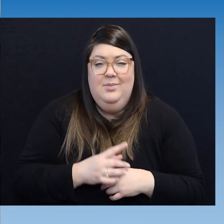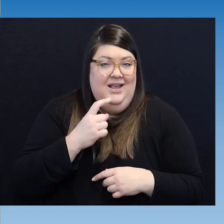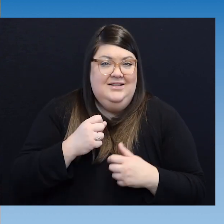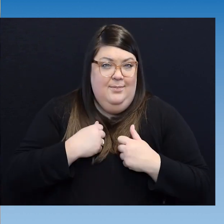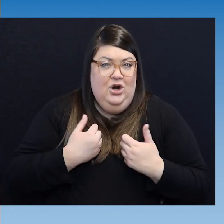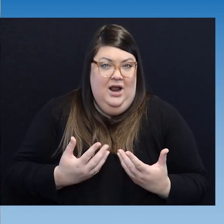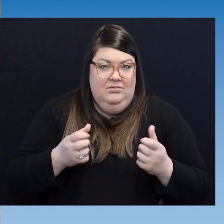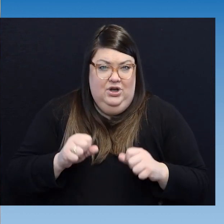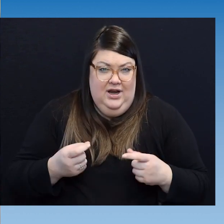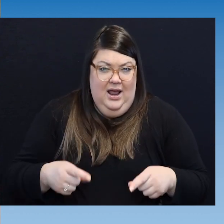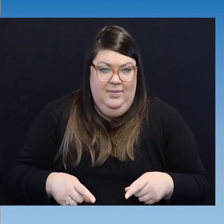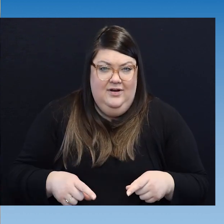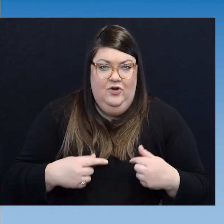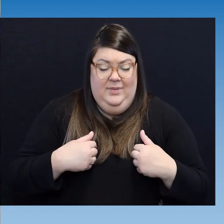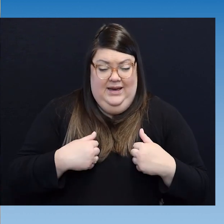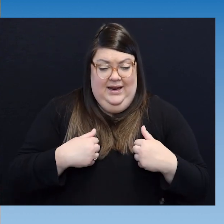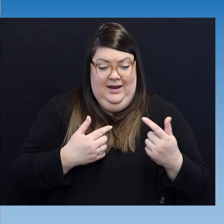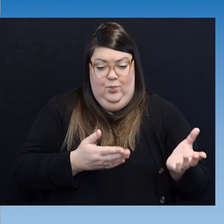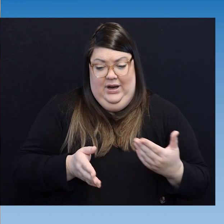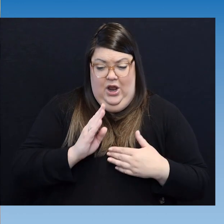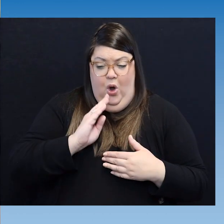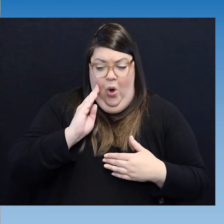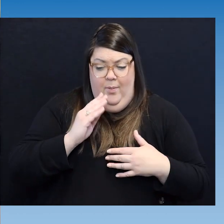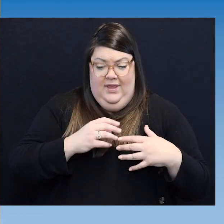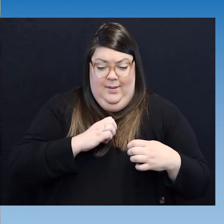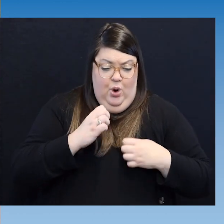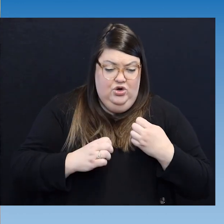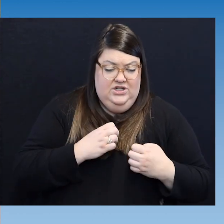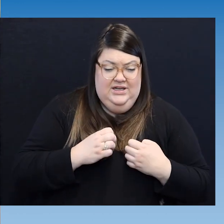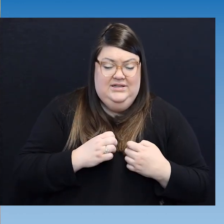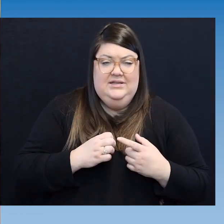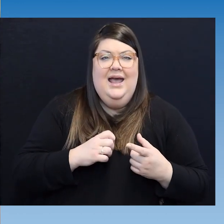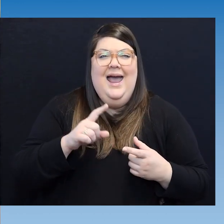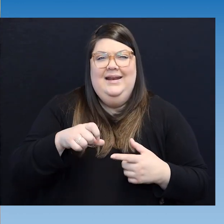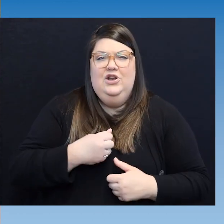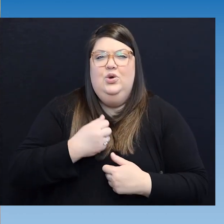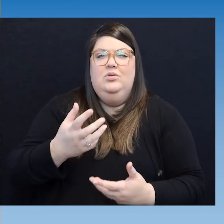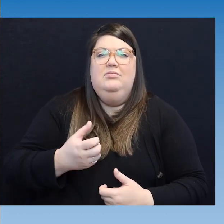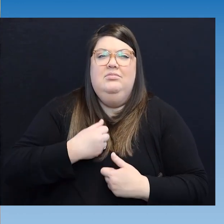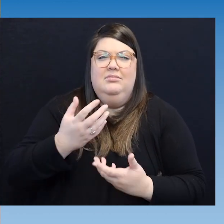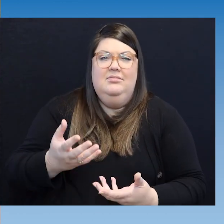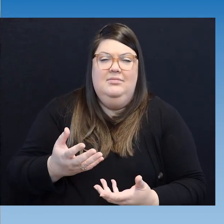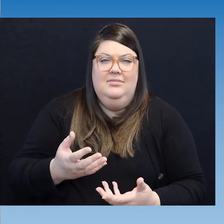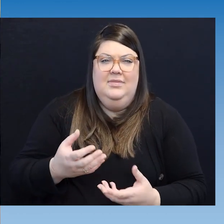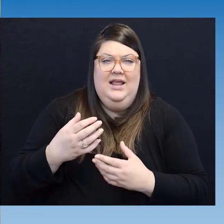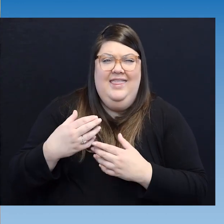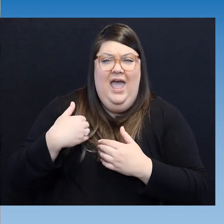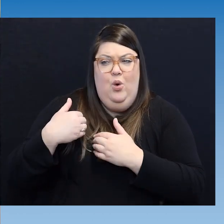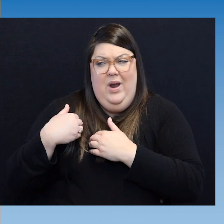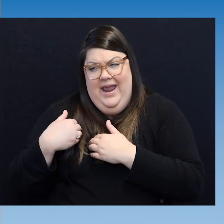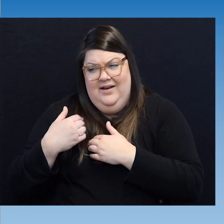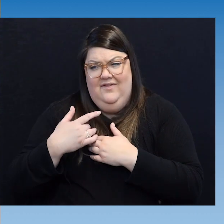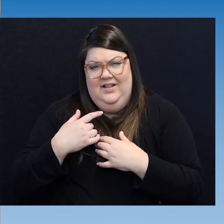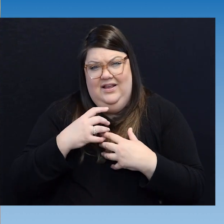is taking that emotions home, as opposed to talking to somebody and trying to get it off of me, you know, carrying that weight. And